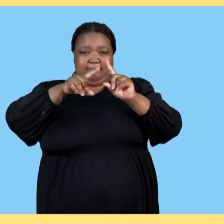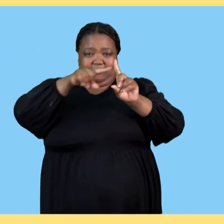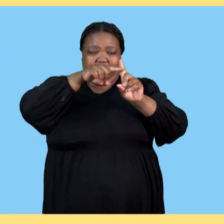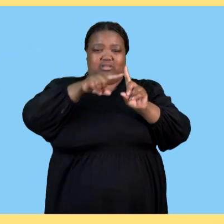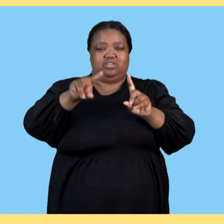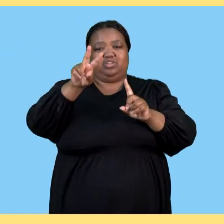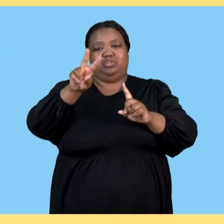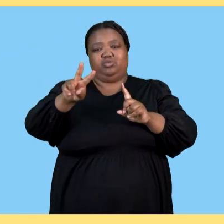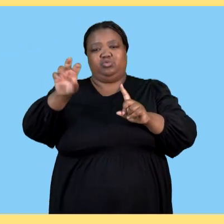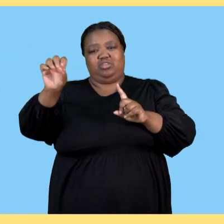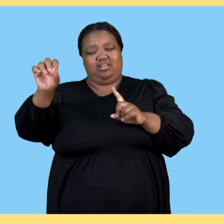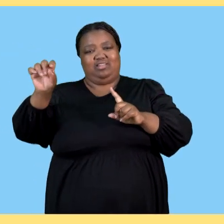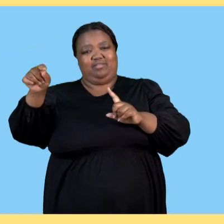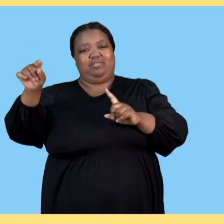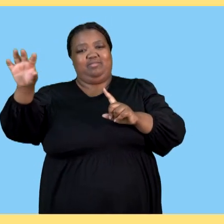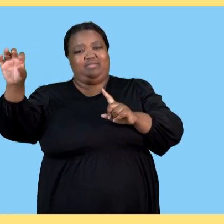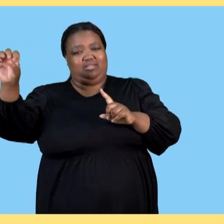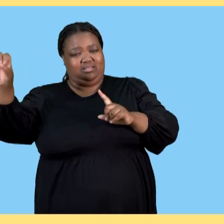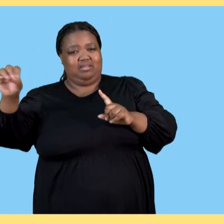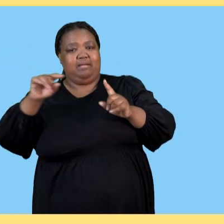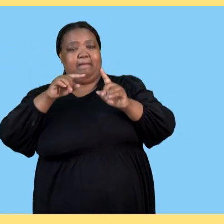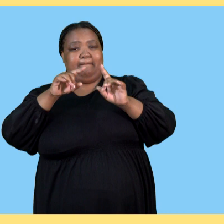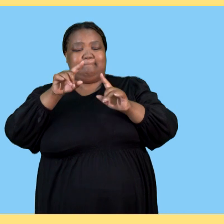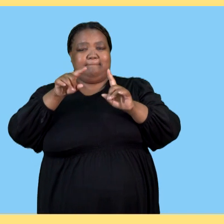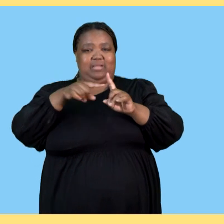221,000 plus 130,000 minus